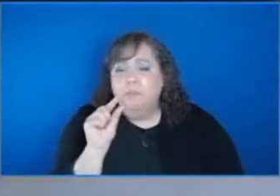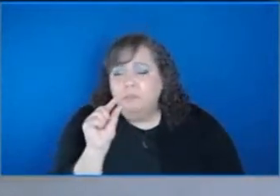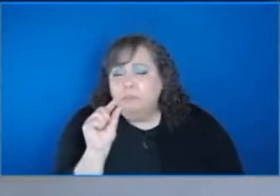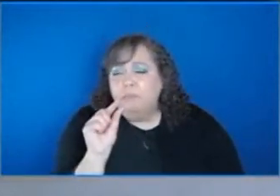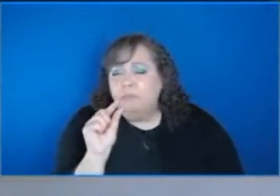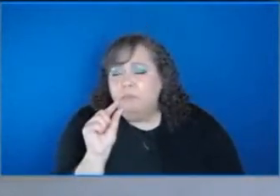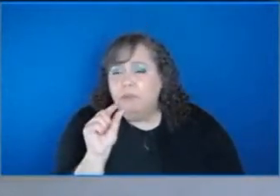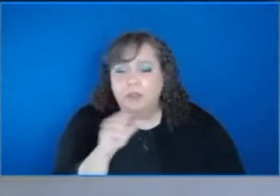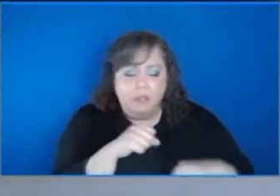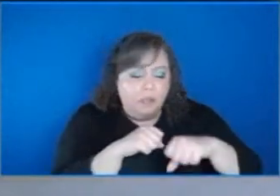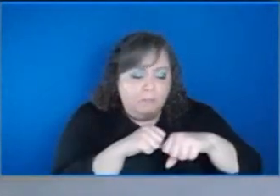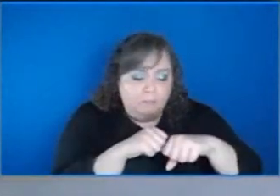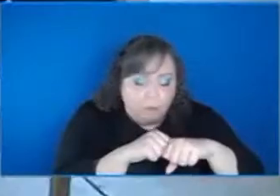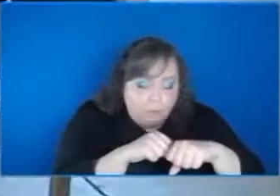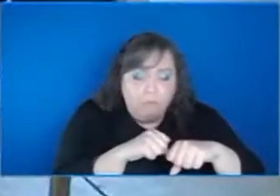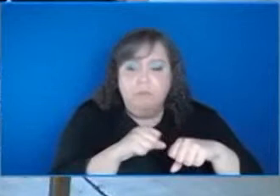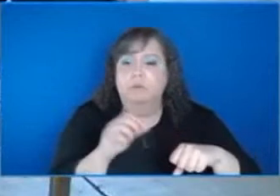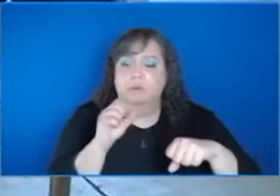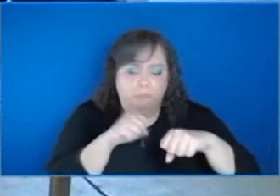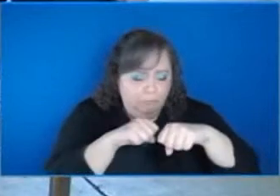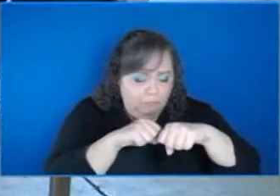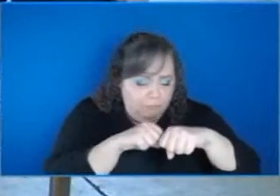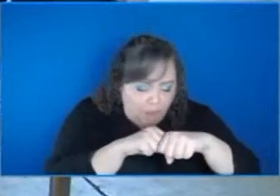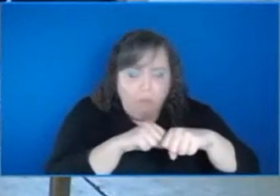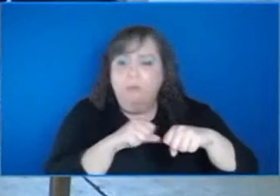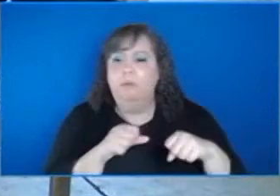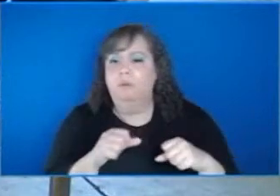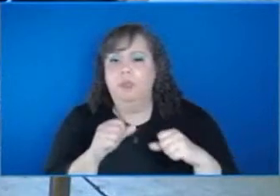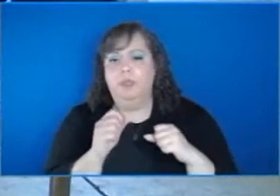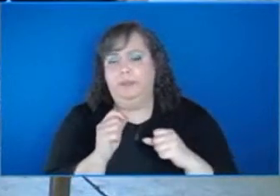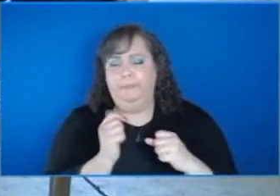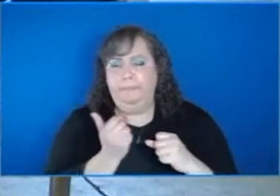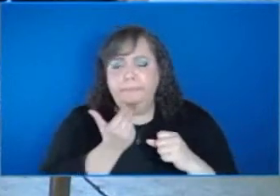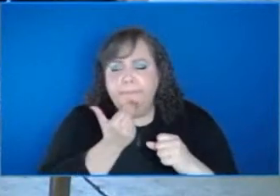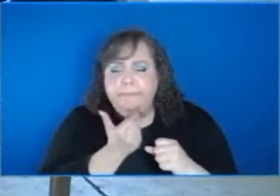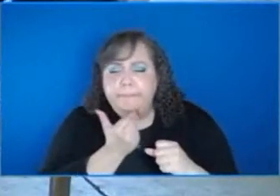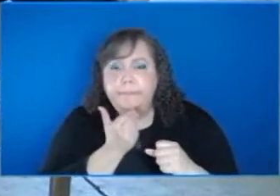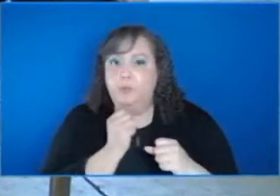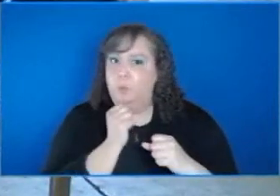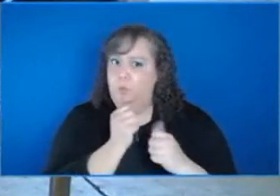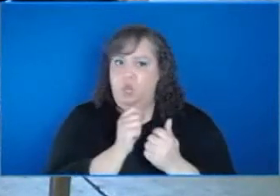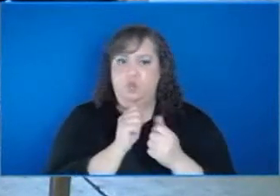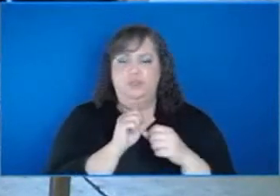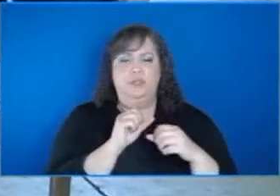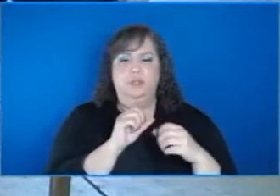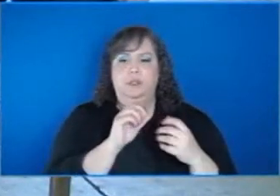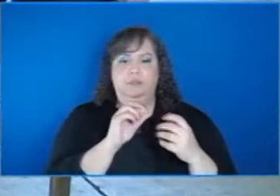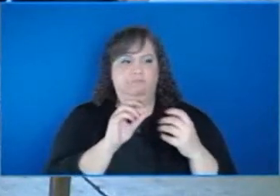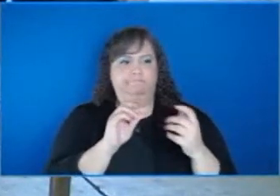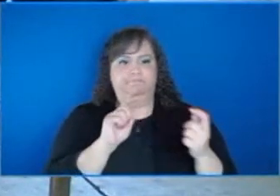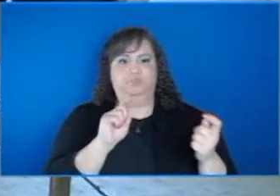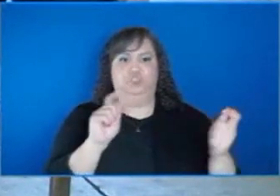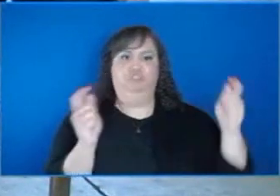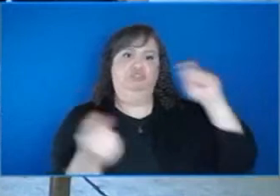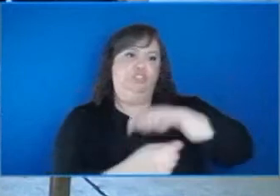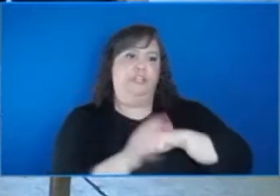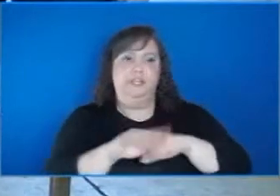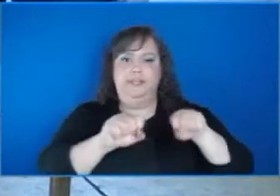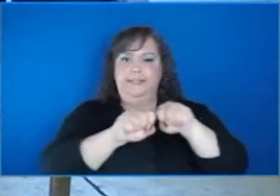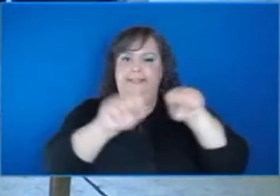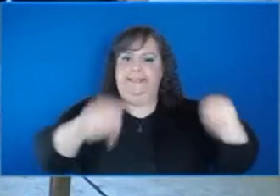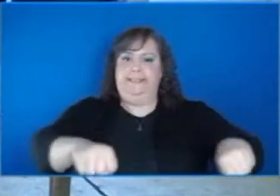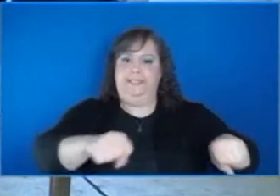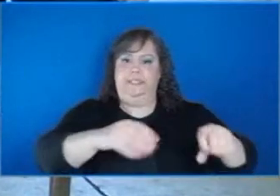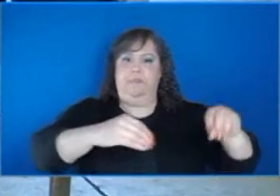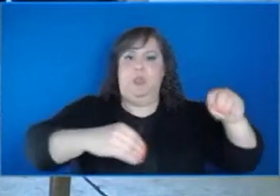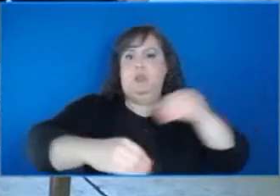impact here, but that little impact is really not going to change at all. It has no chance of changing the overall system of how